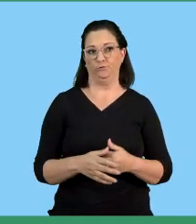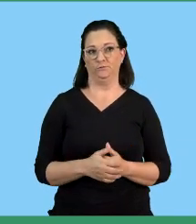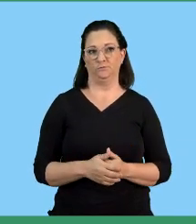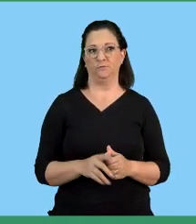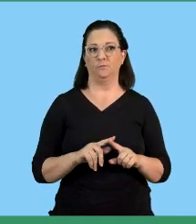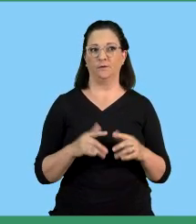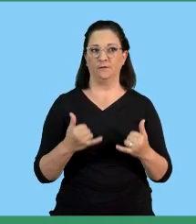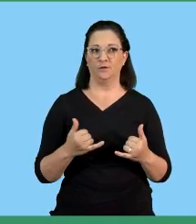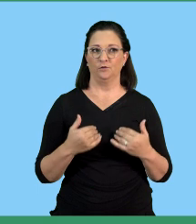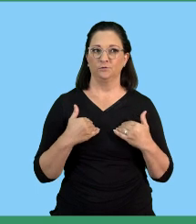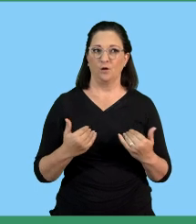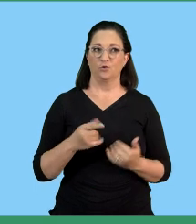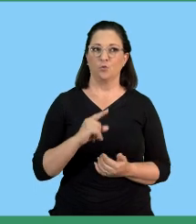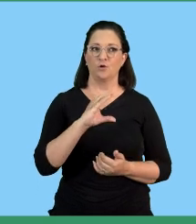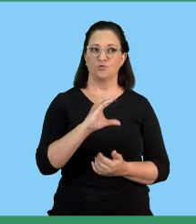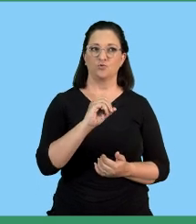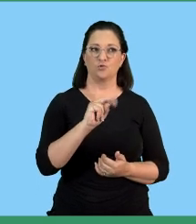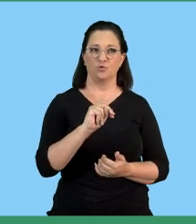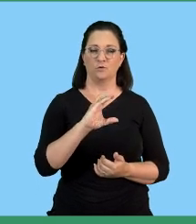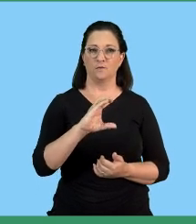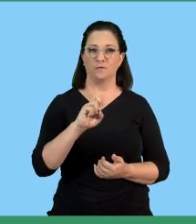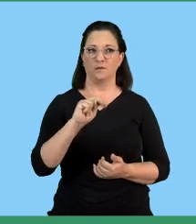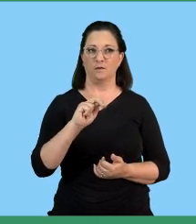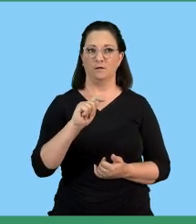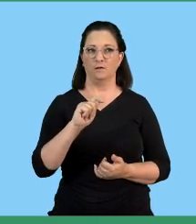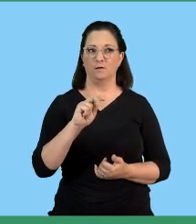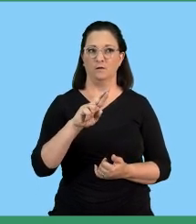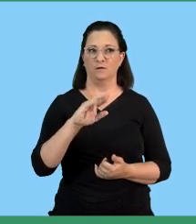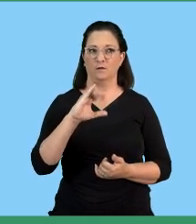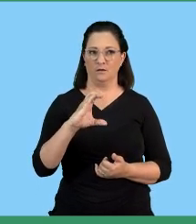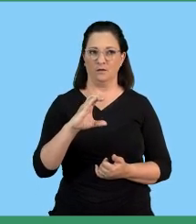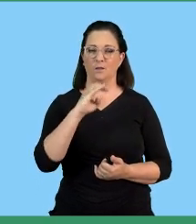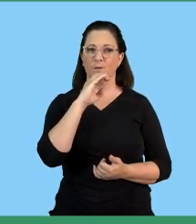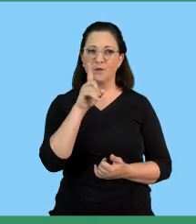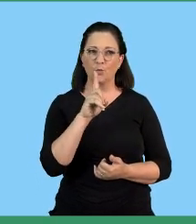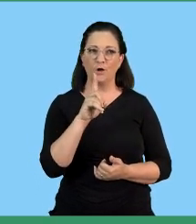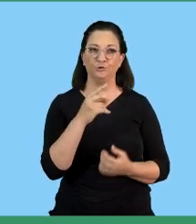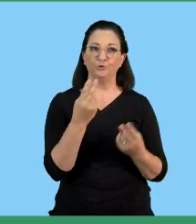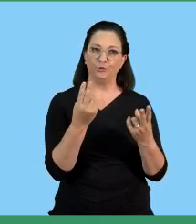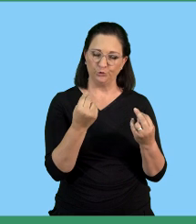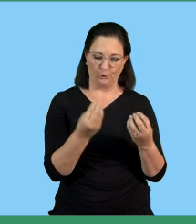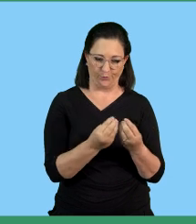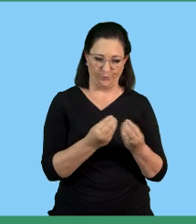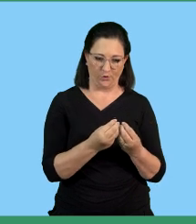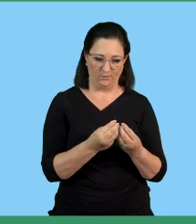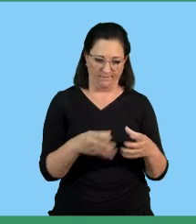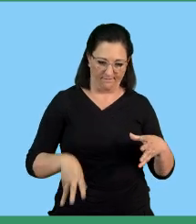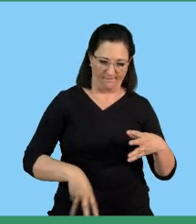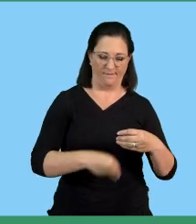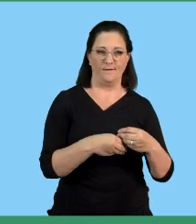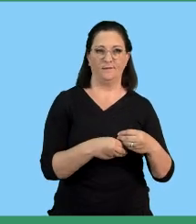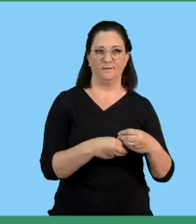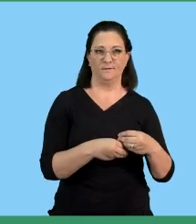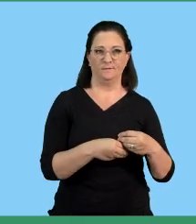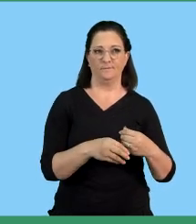starting off with concentric diversification strategy. So here, the business adds a new product or service that